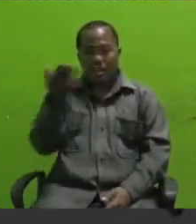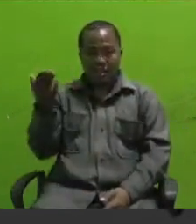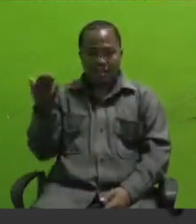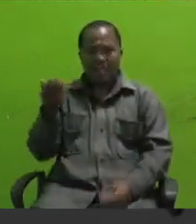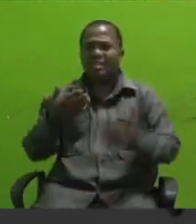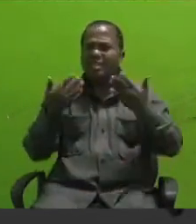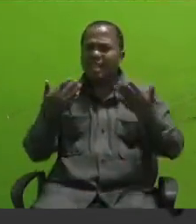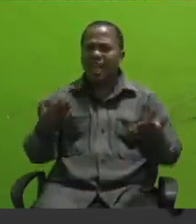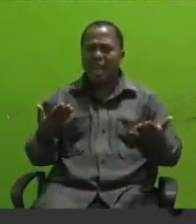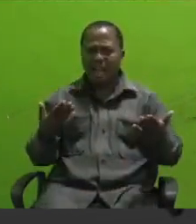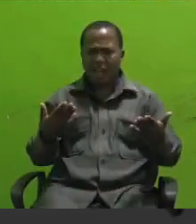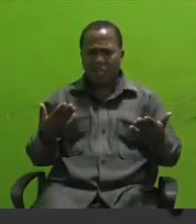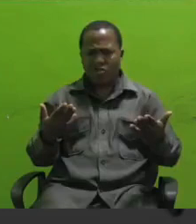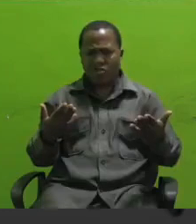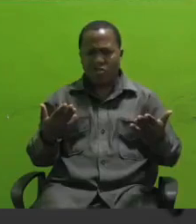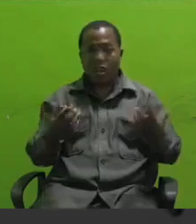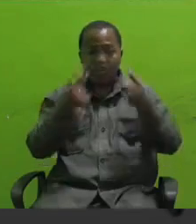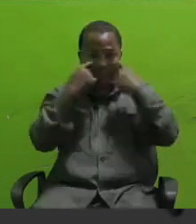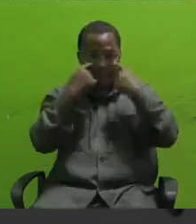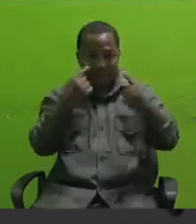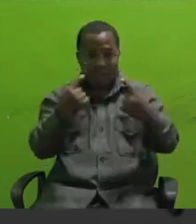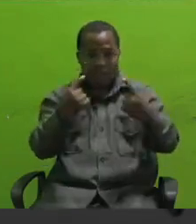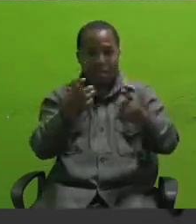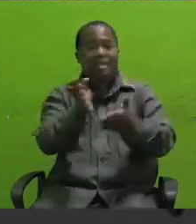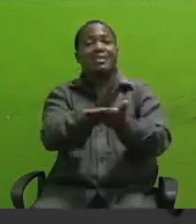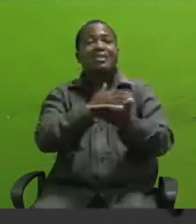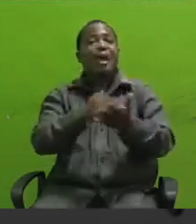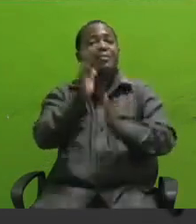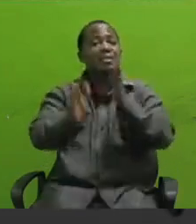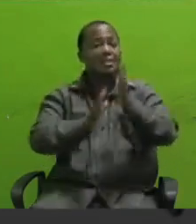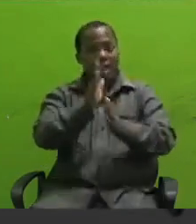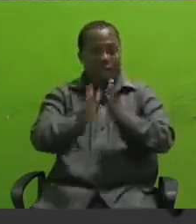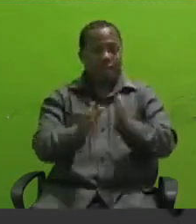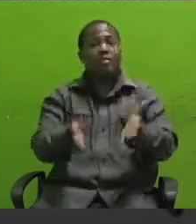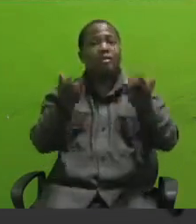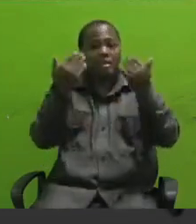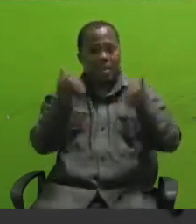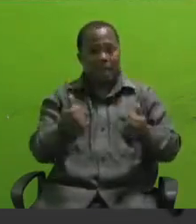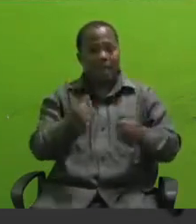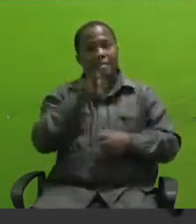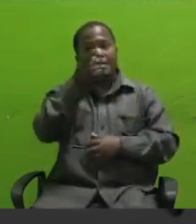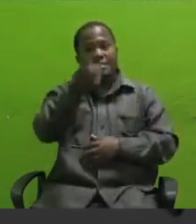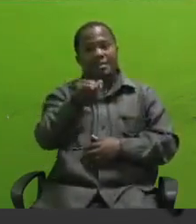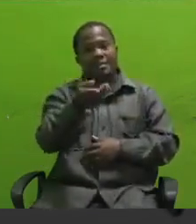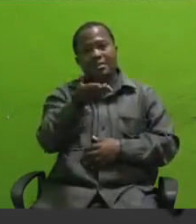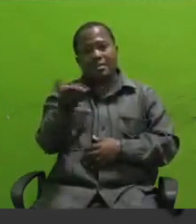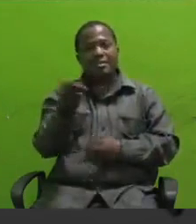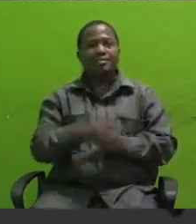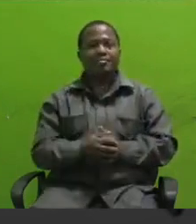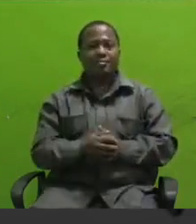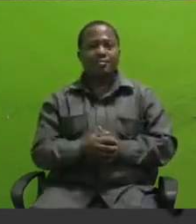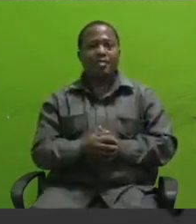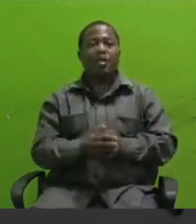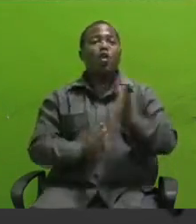Dear friends, now let us look some signs that you need to familiarize